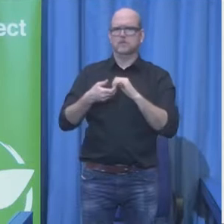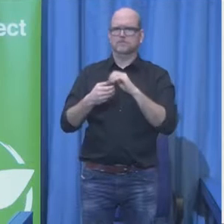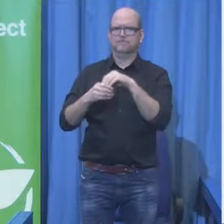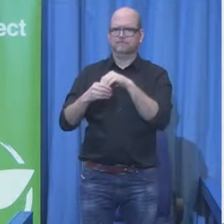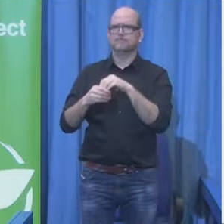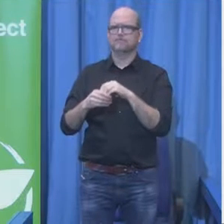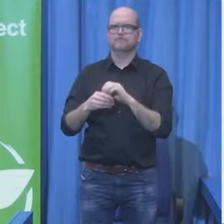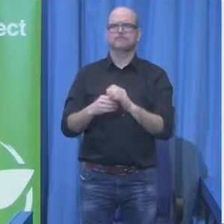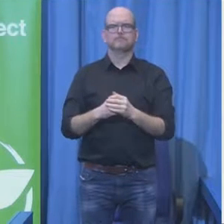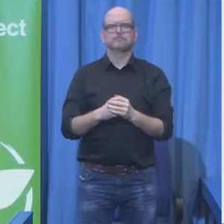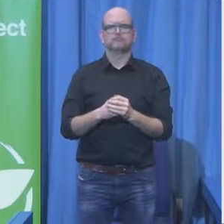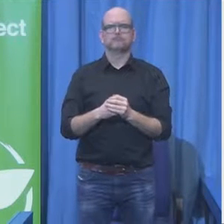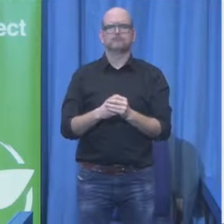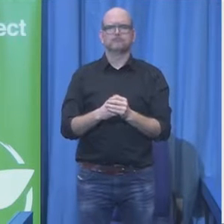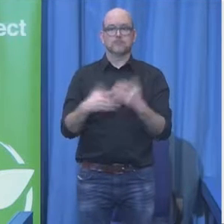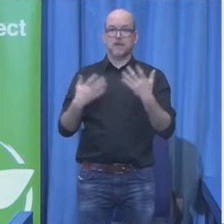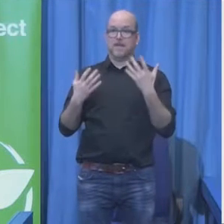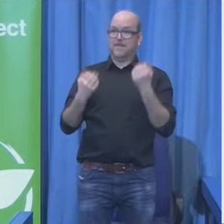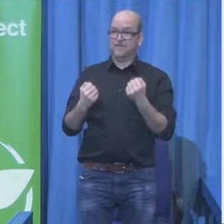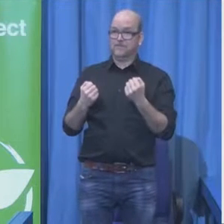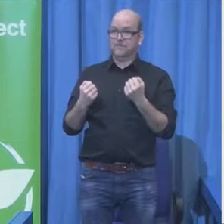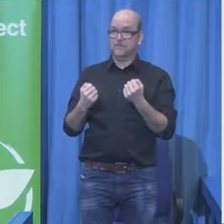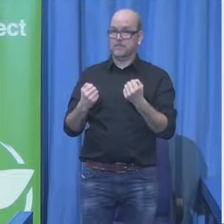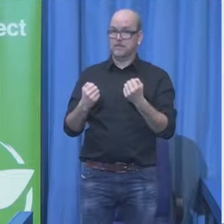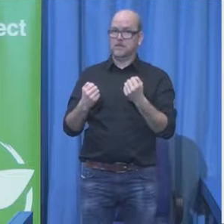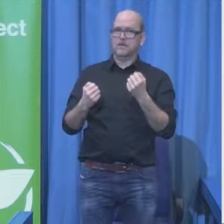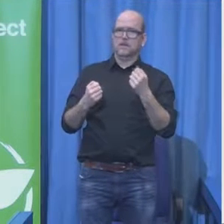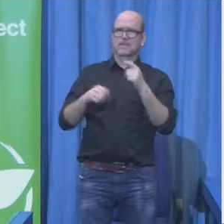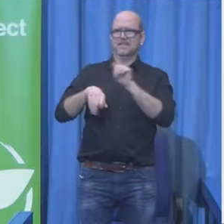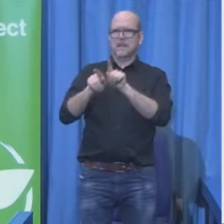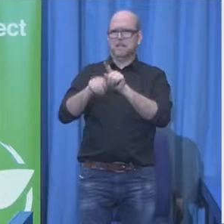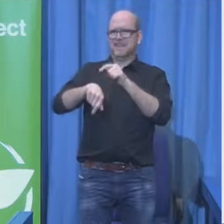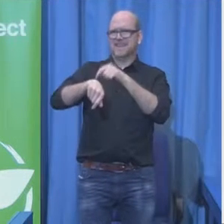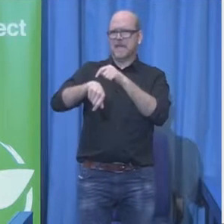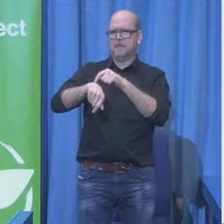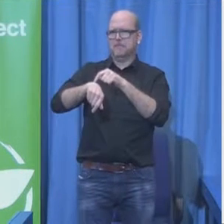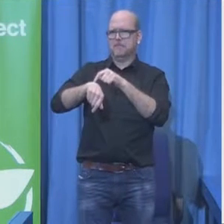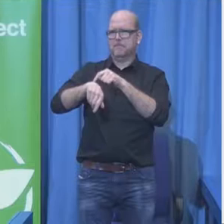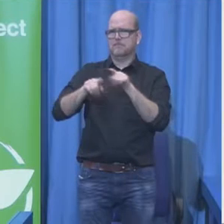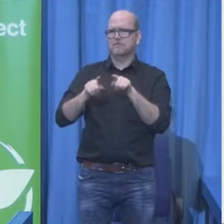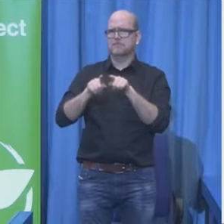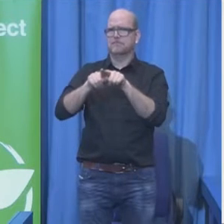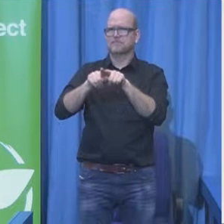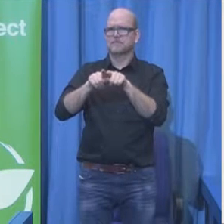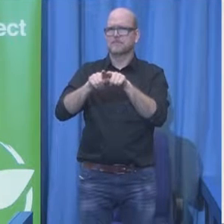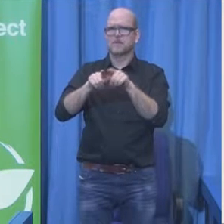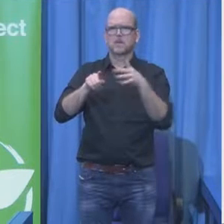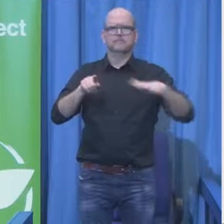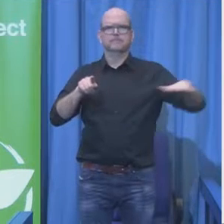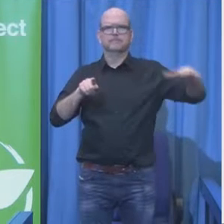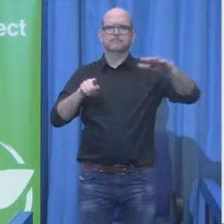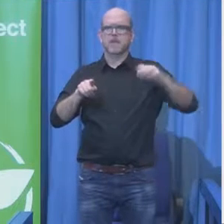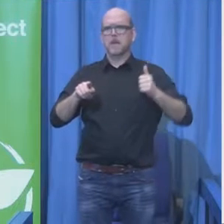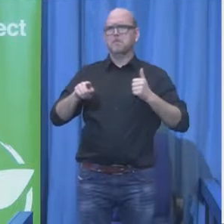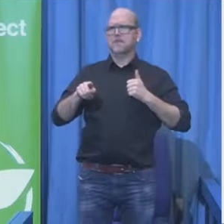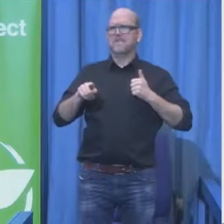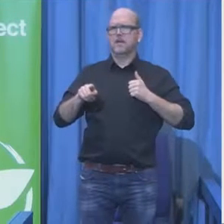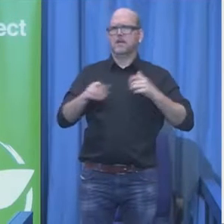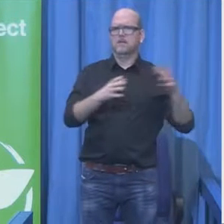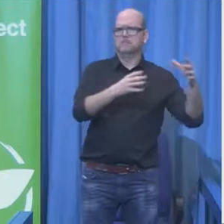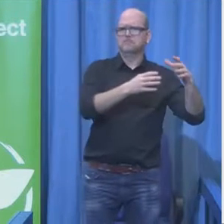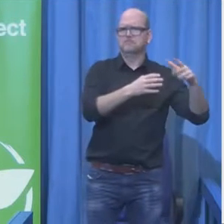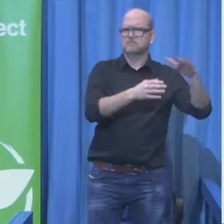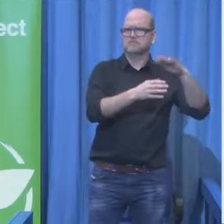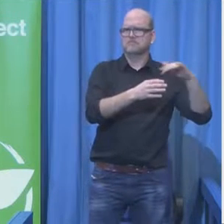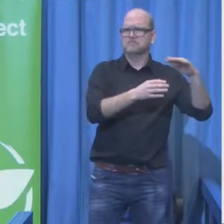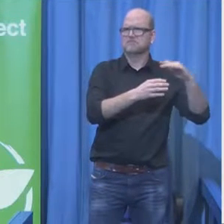to this event, as you know, there's also a meeting, a very interesting meeting also with the private sector today for the first time that this is